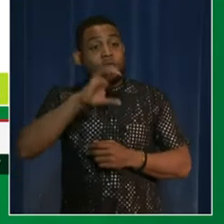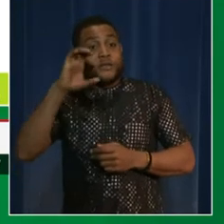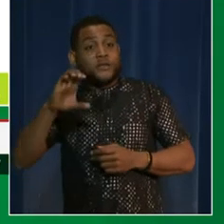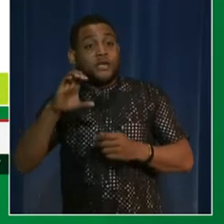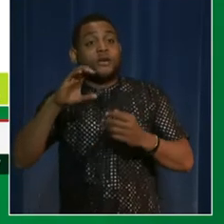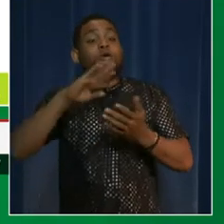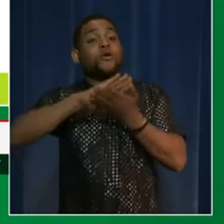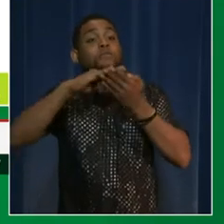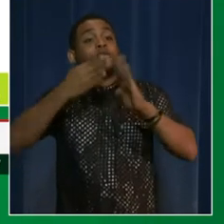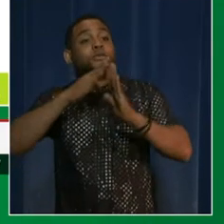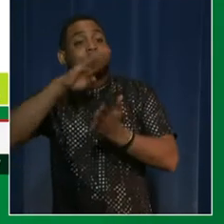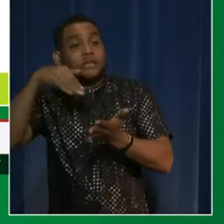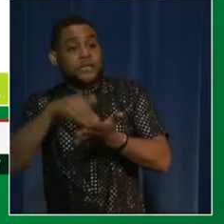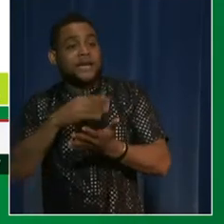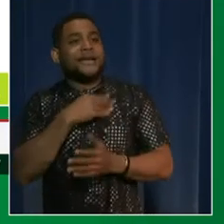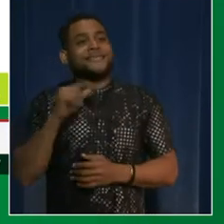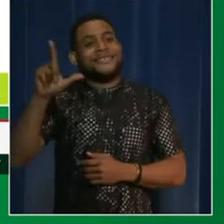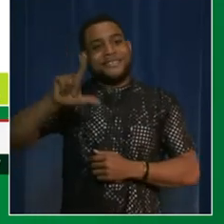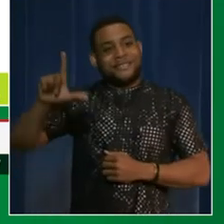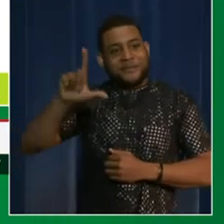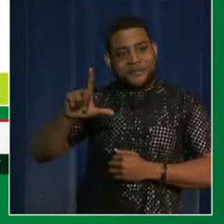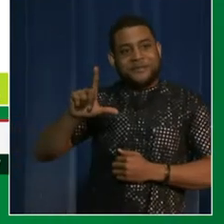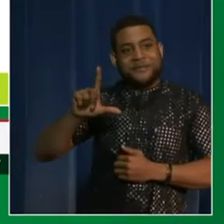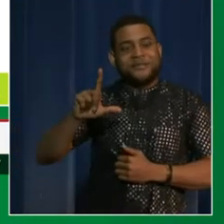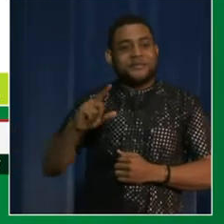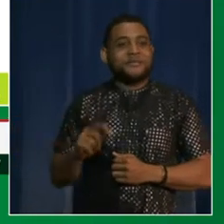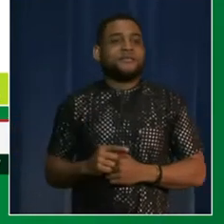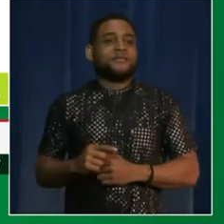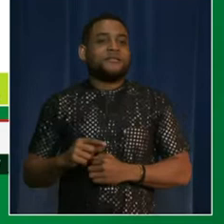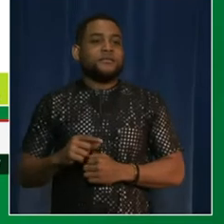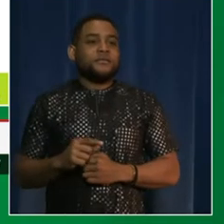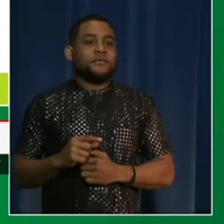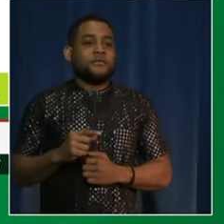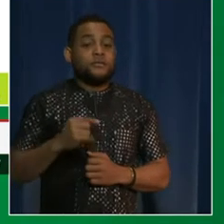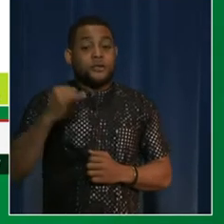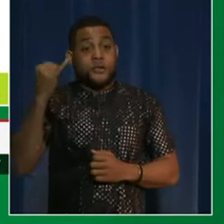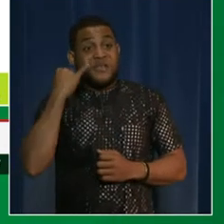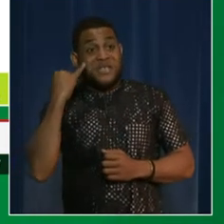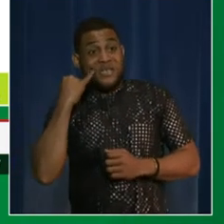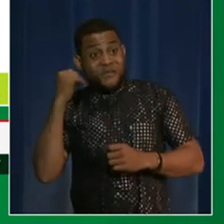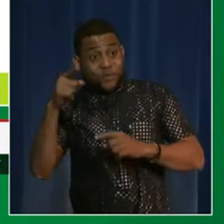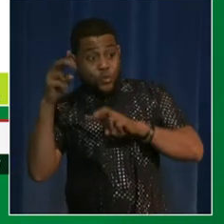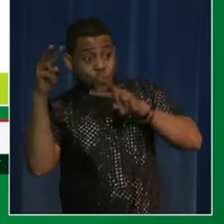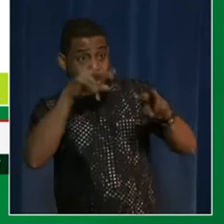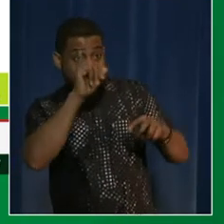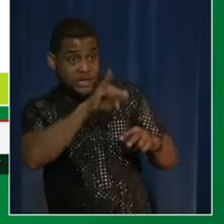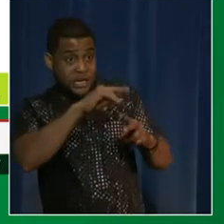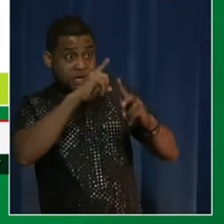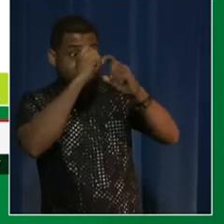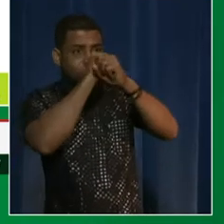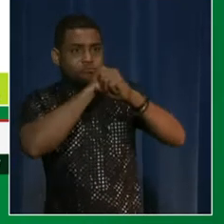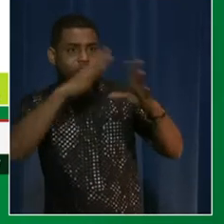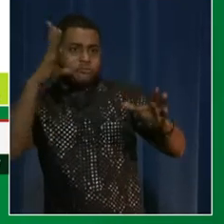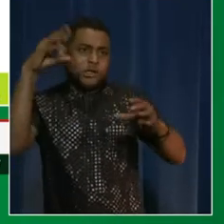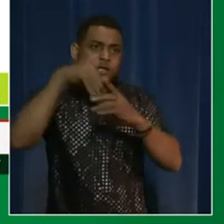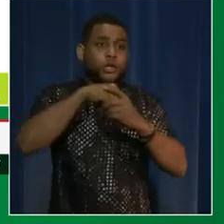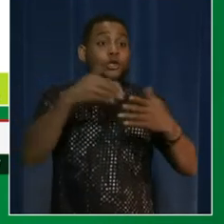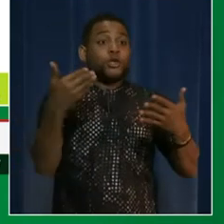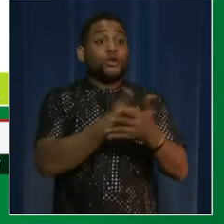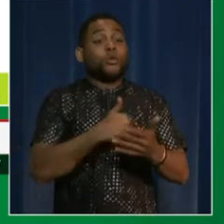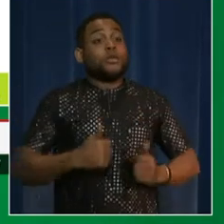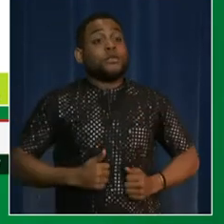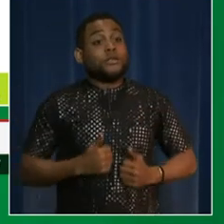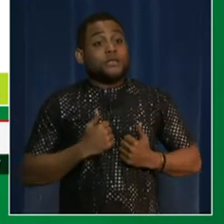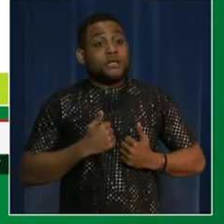Library. In the air rights above the facilities, the project is envisioned to include new residential units,